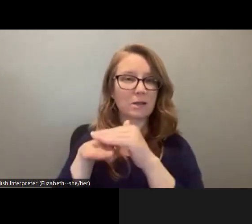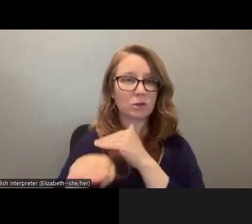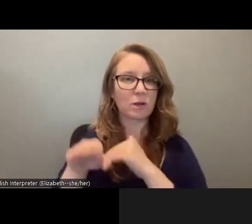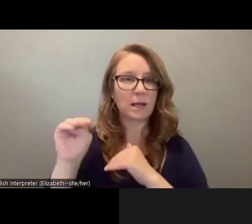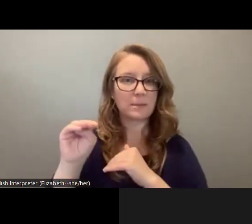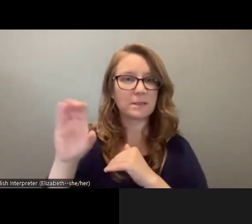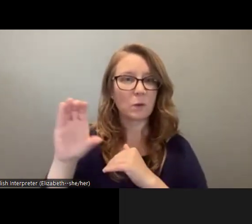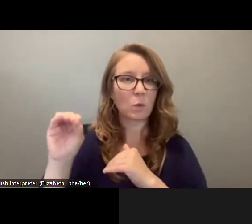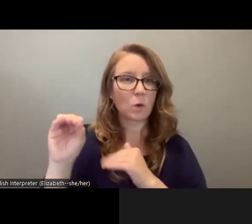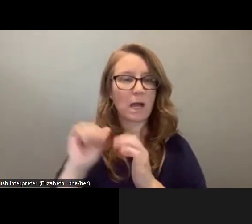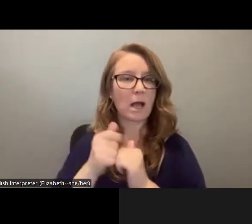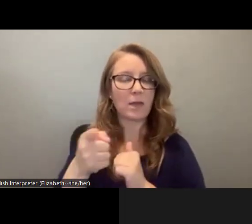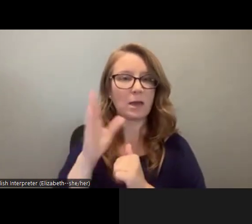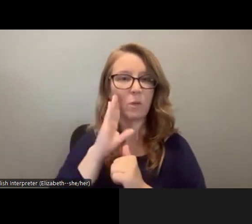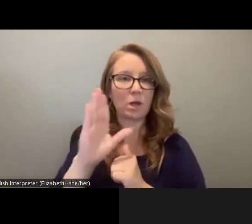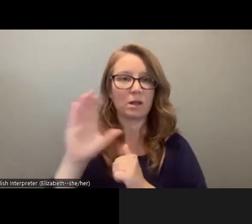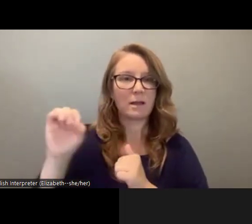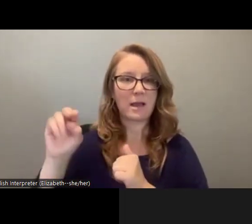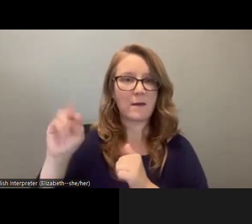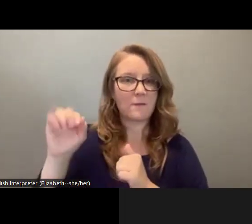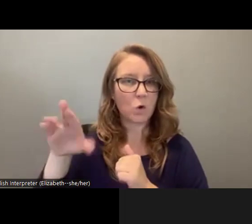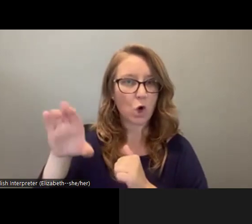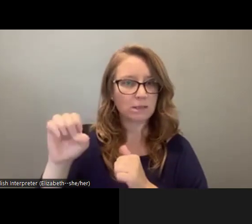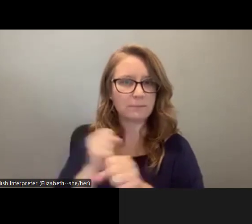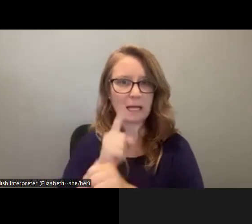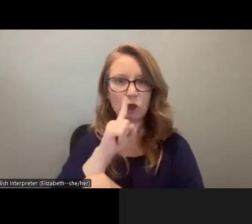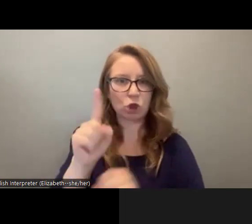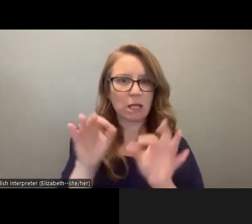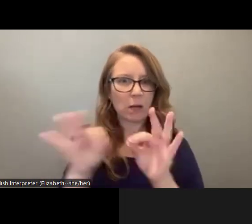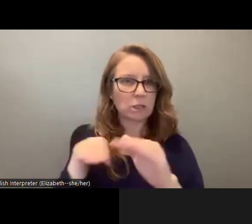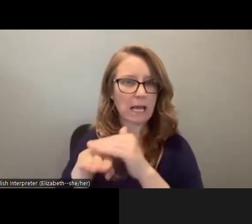is HCA monitoring and enforcing language access?